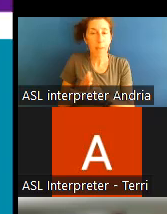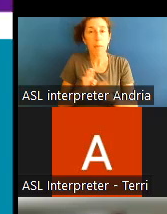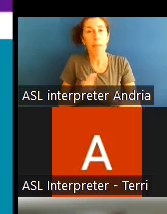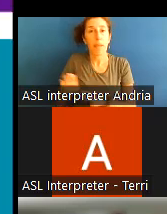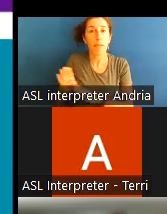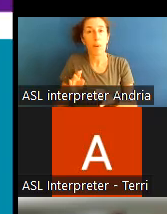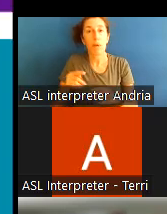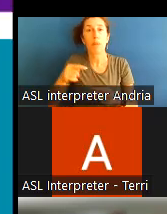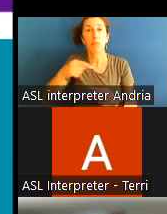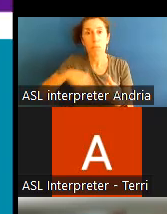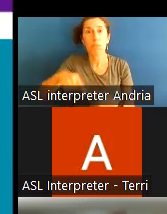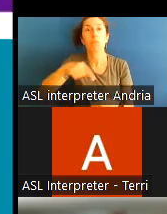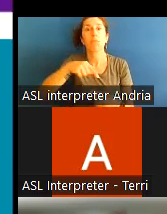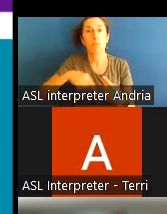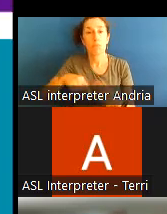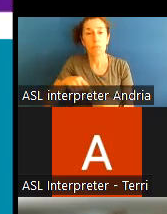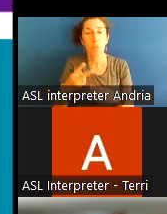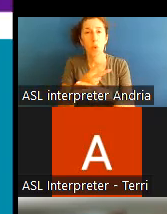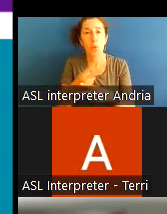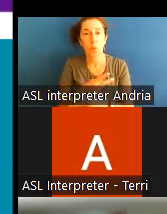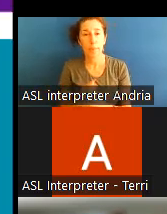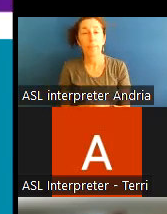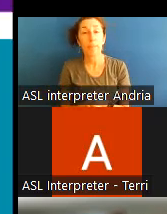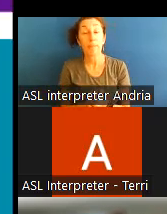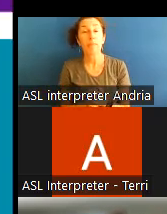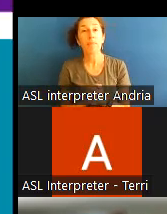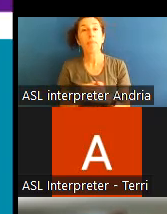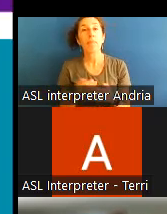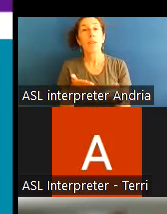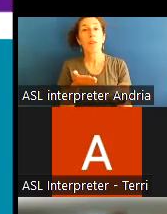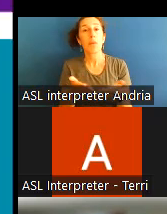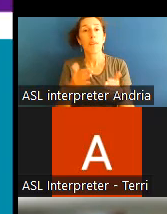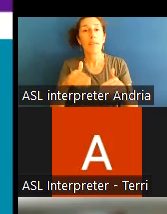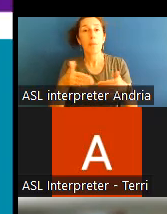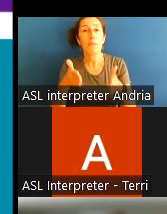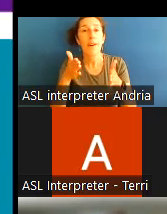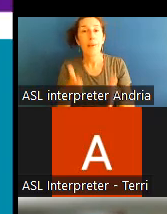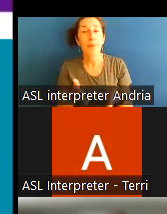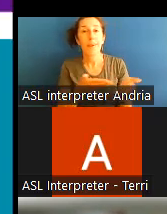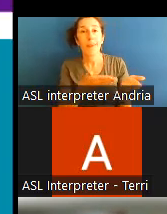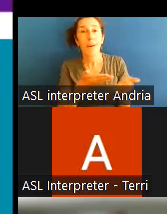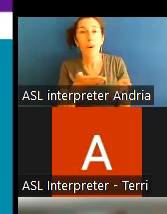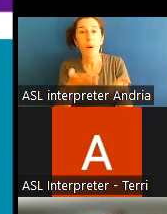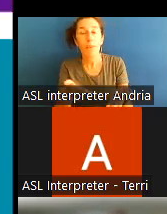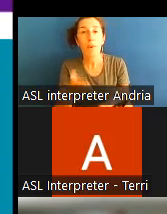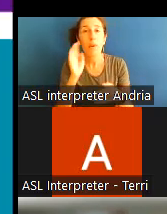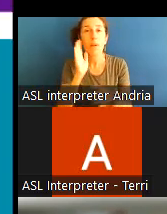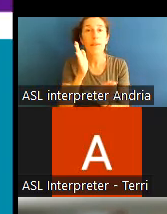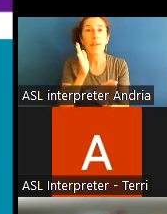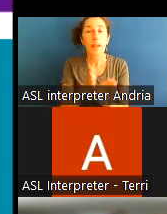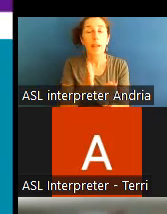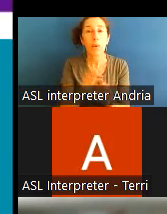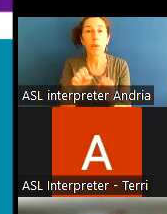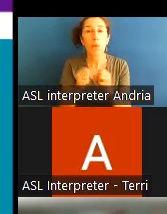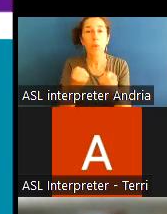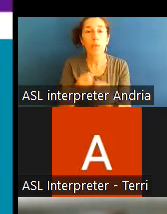providers were defined as those who were offering general psychosocial needs such as housing and financial services, health